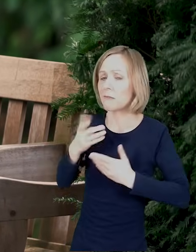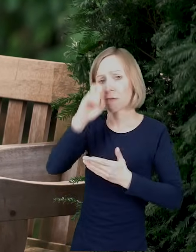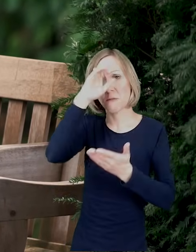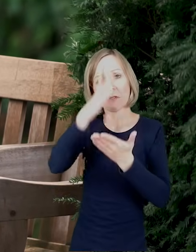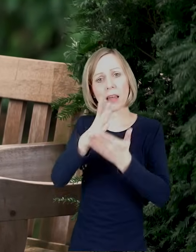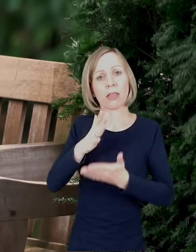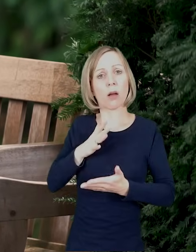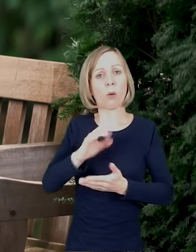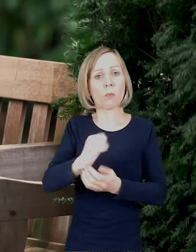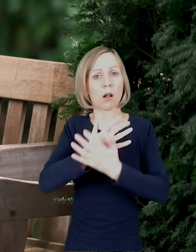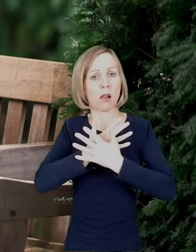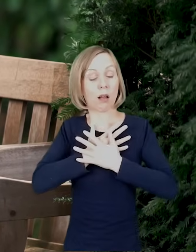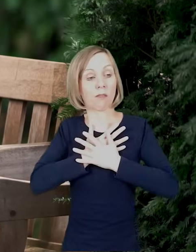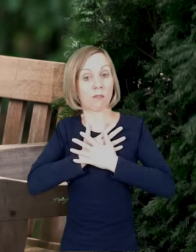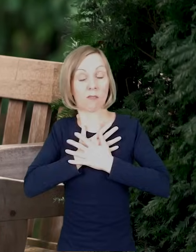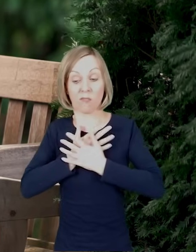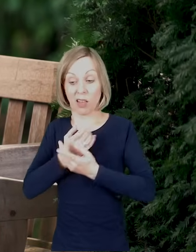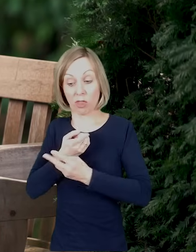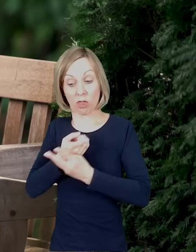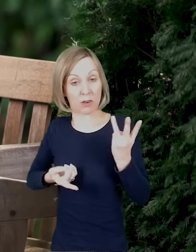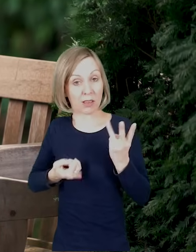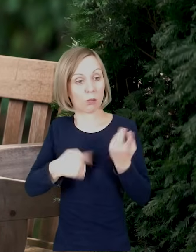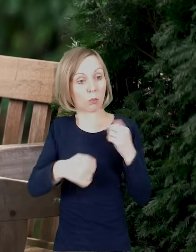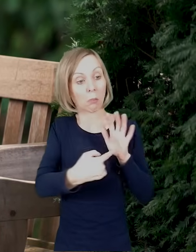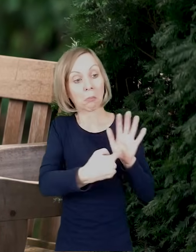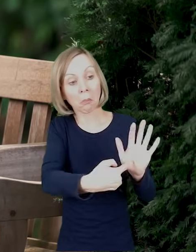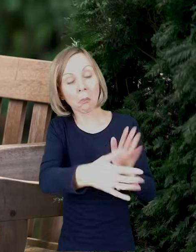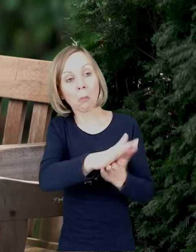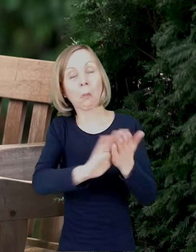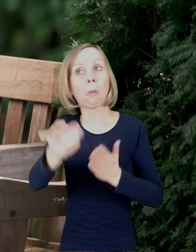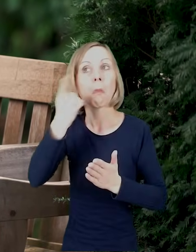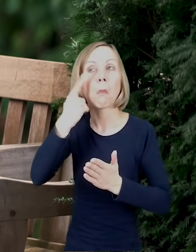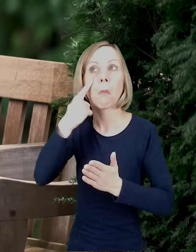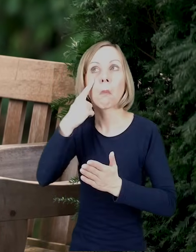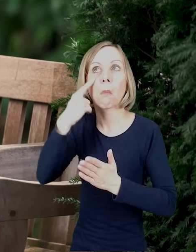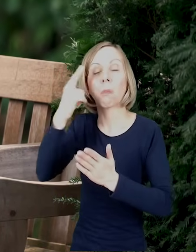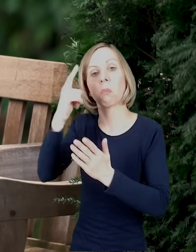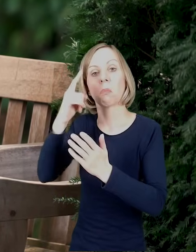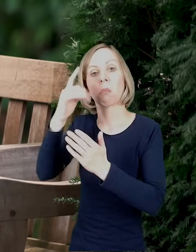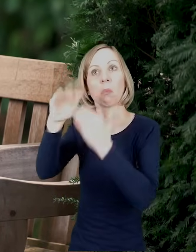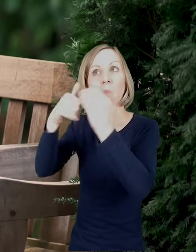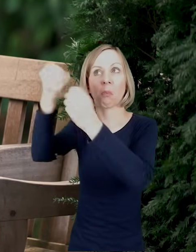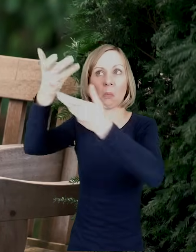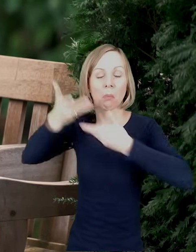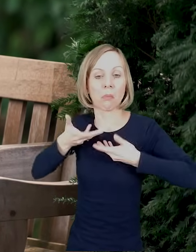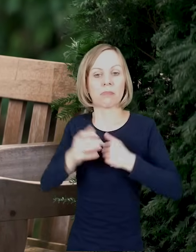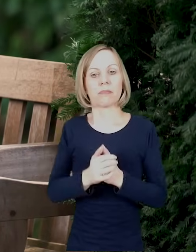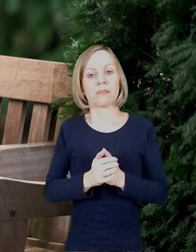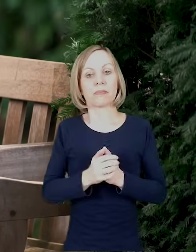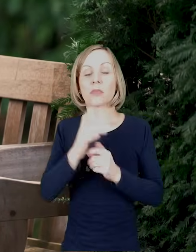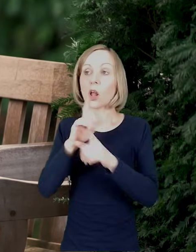love. May we use them to reveal a foretaste of the riches of your kingdom on earth. Lord, in your